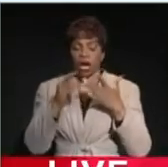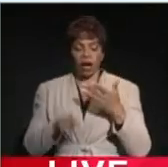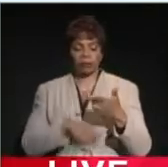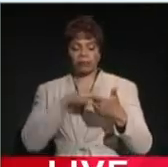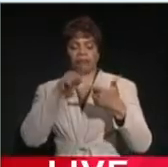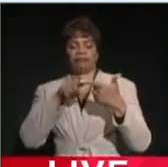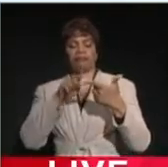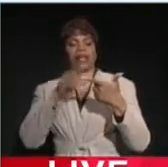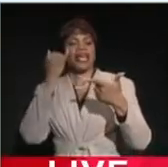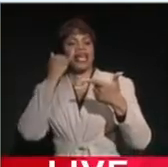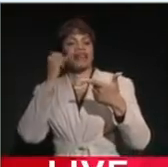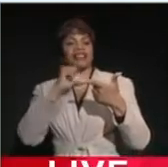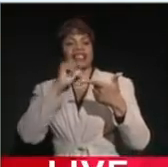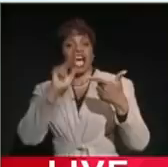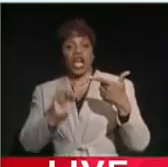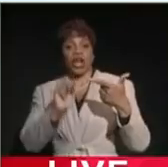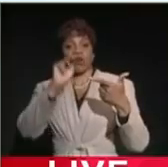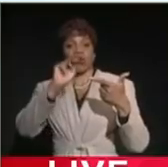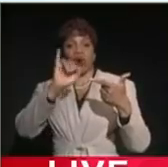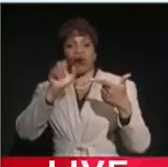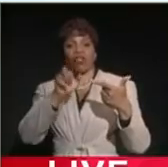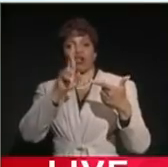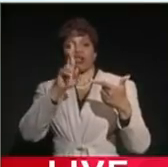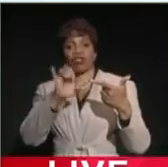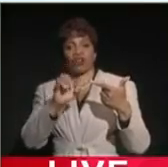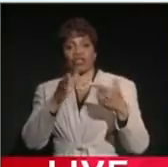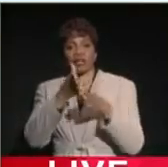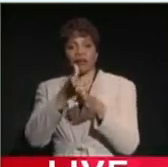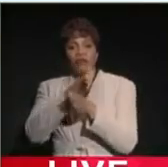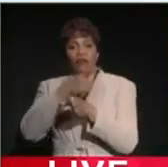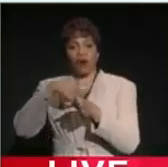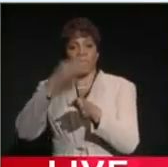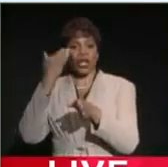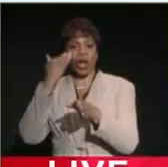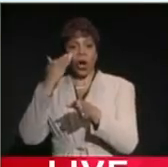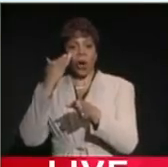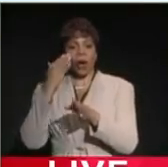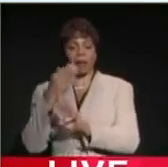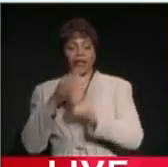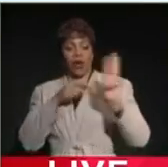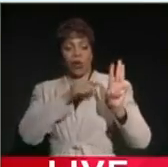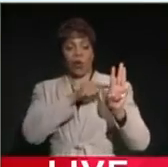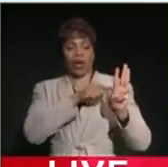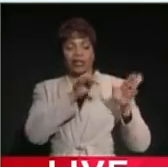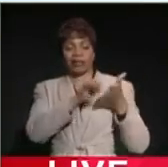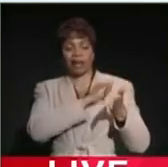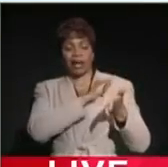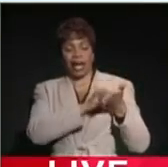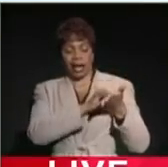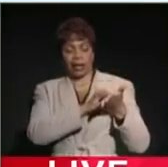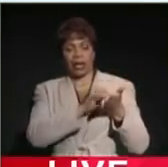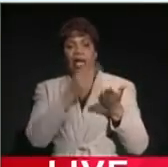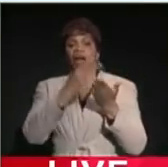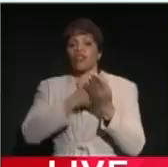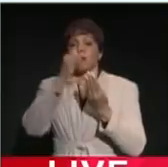two, if it's not in North Jersey, before we know it, it's going to be on the west side of Manhattan. The projects that were voted down last year had